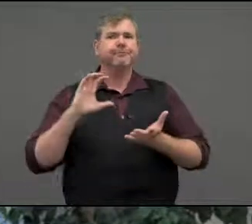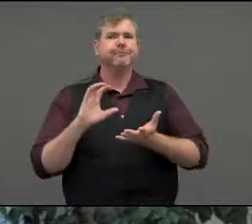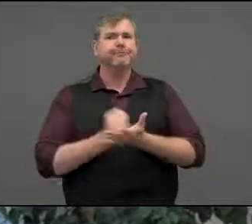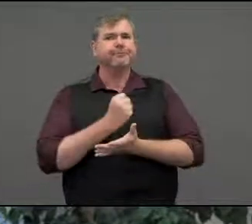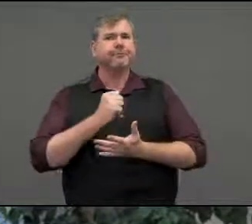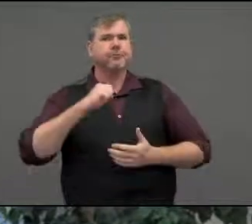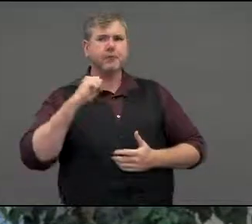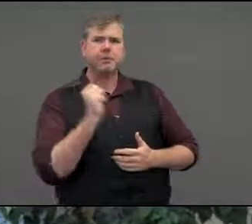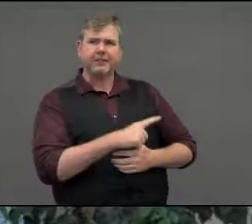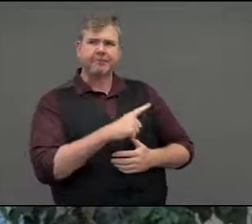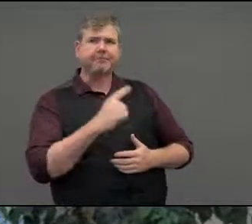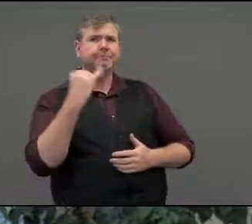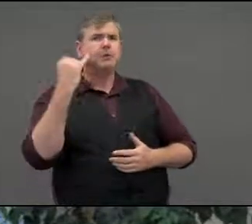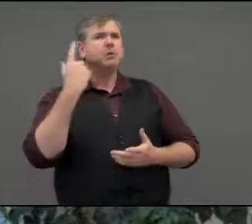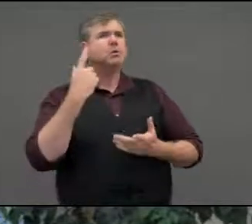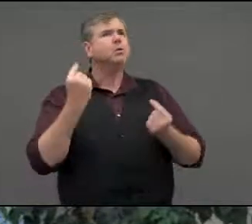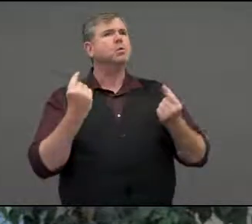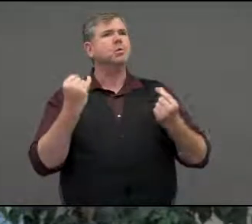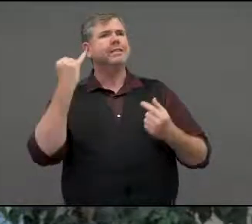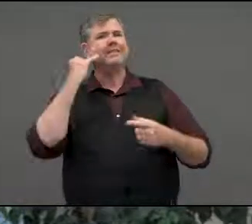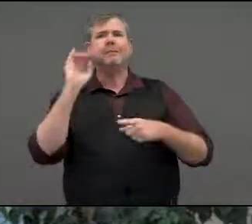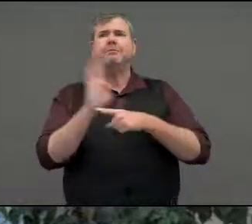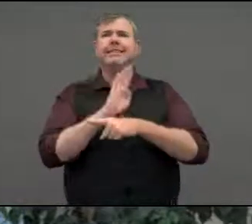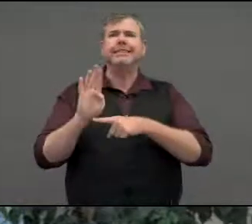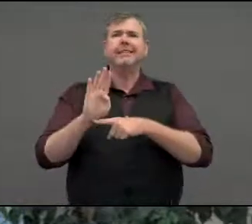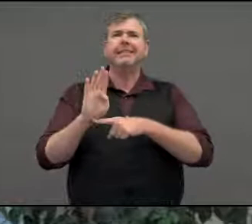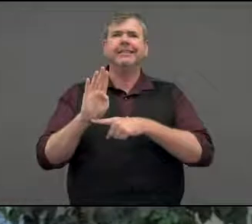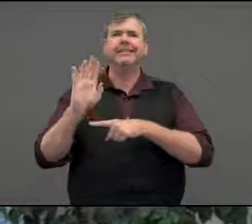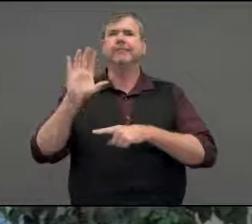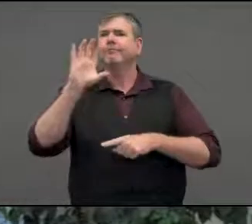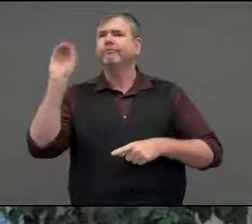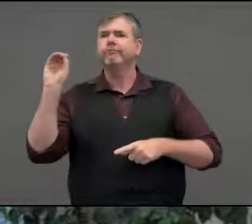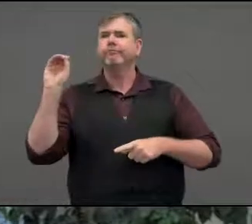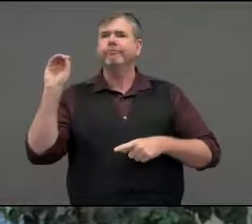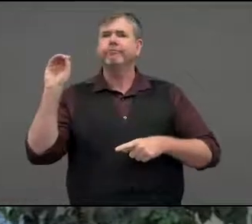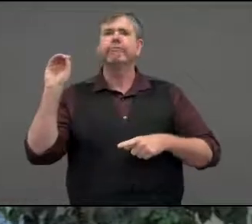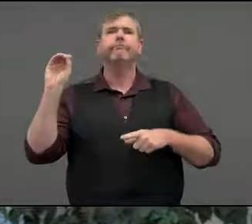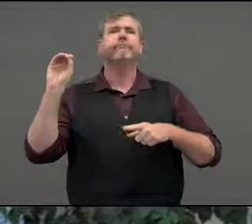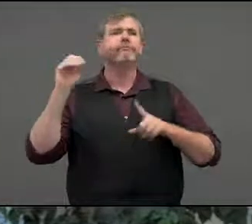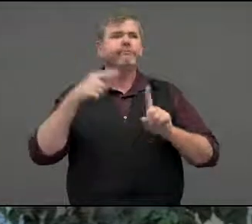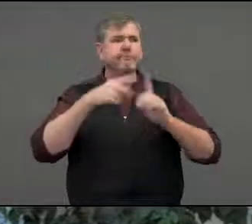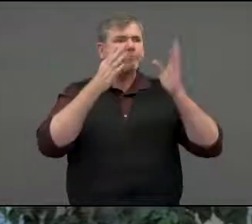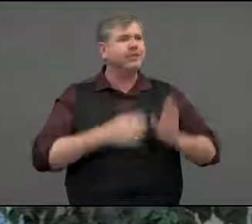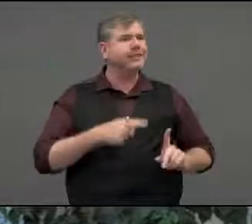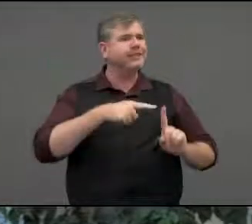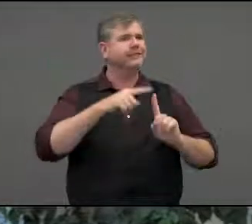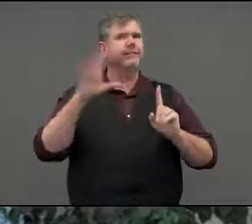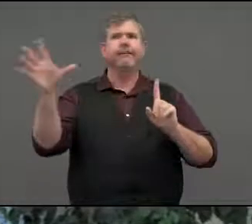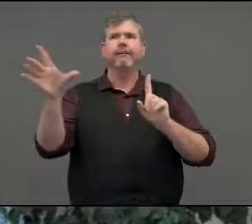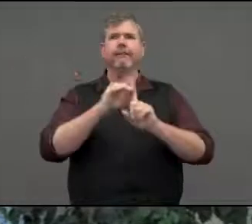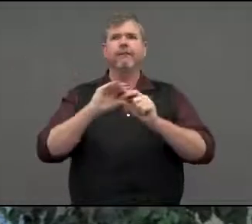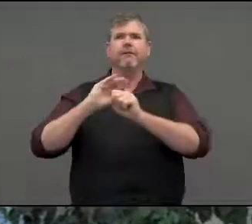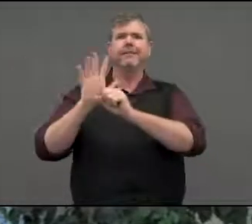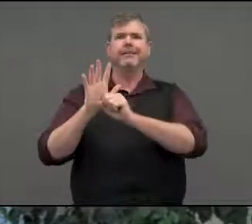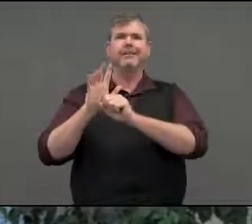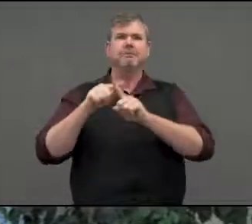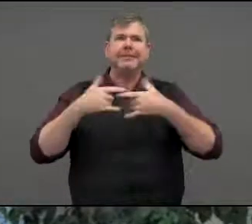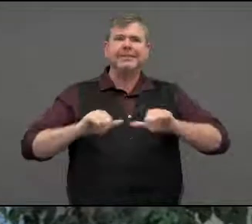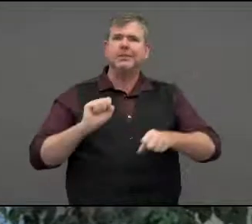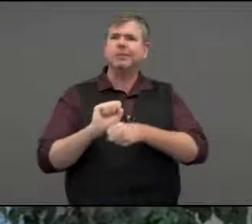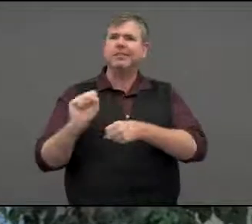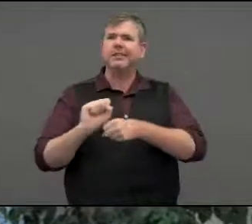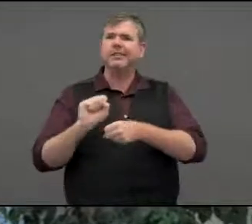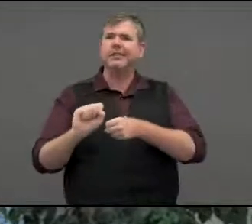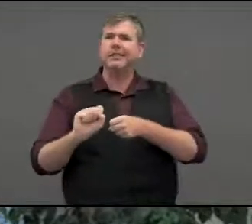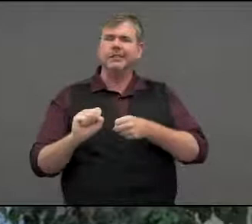for COVID-19 and has been at the workplace while positive? What should an employee do if they test positive and have been